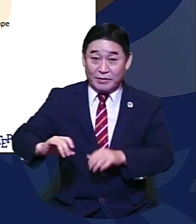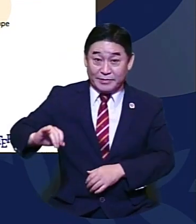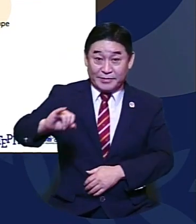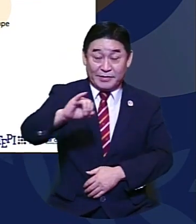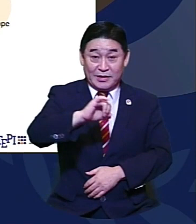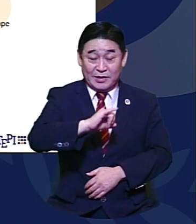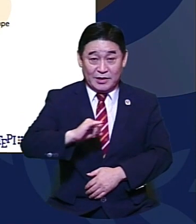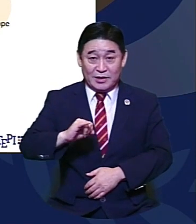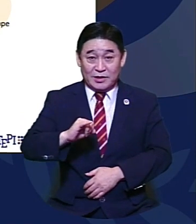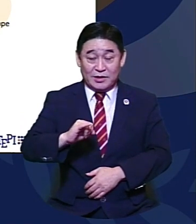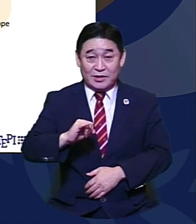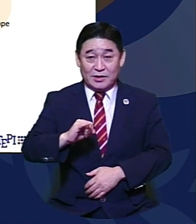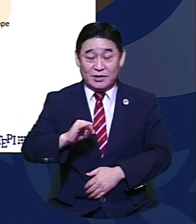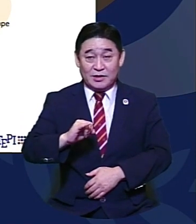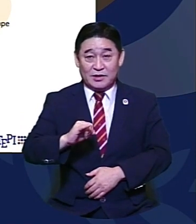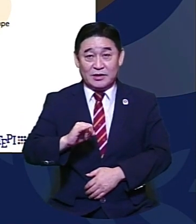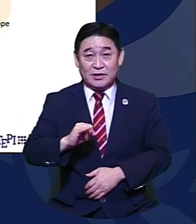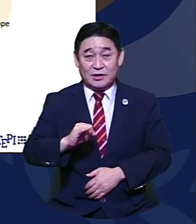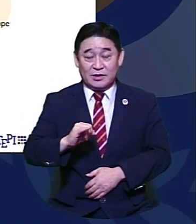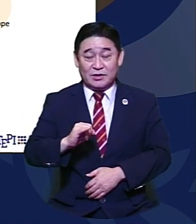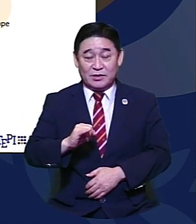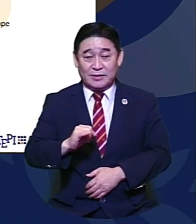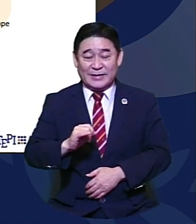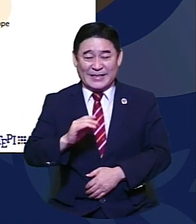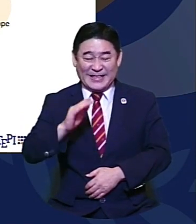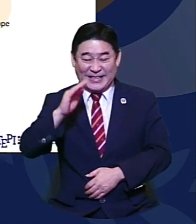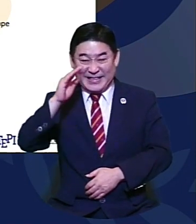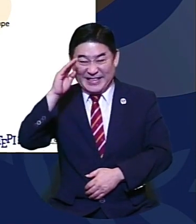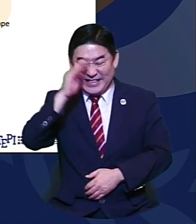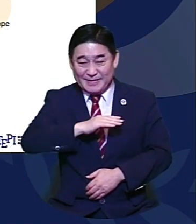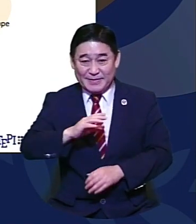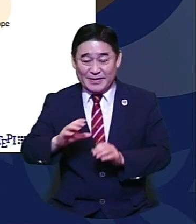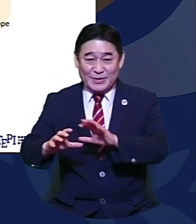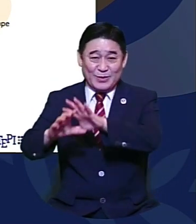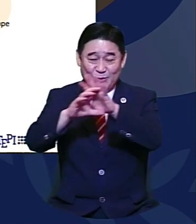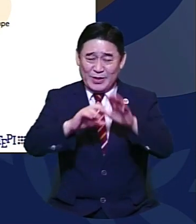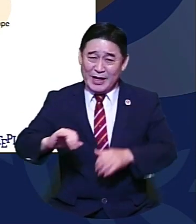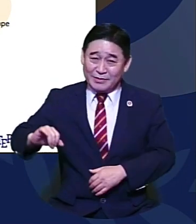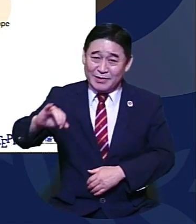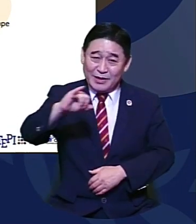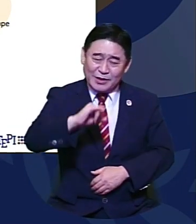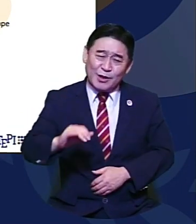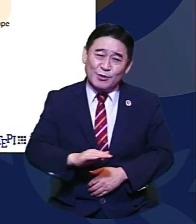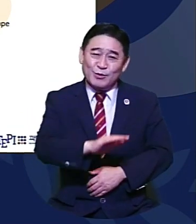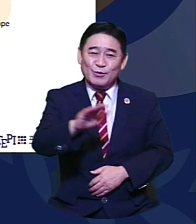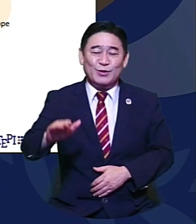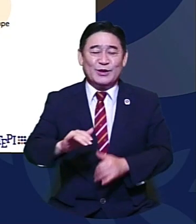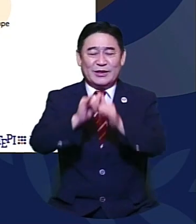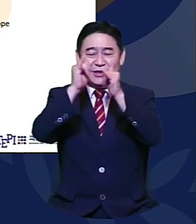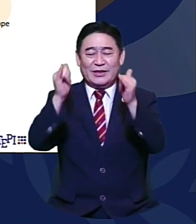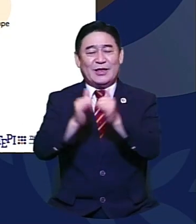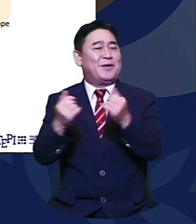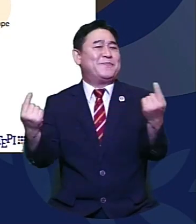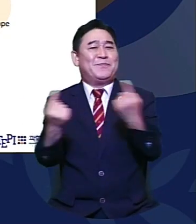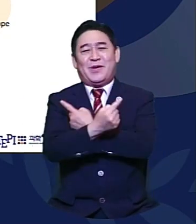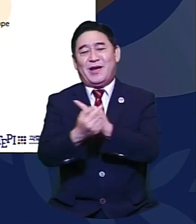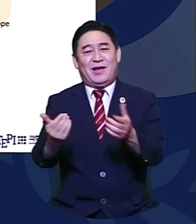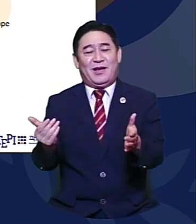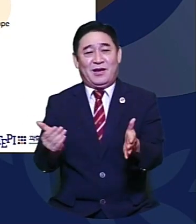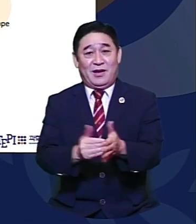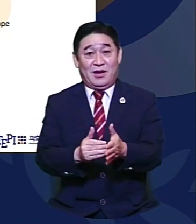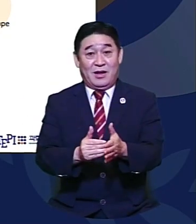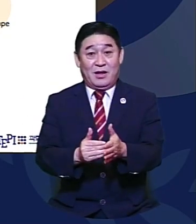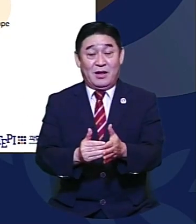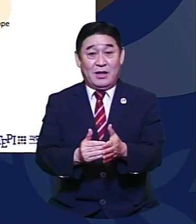COVID-19. It has changed and still is changing our society and daily life of individual